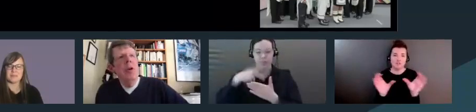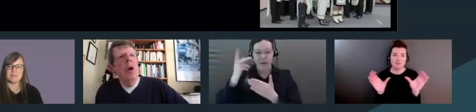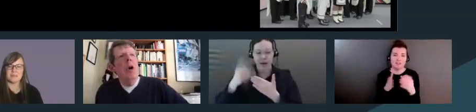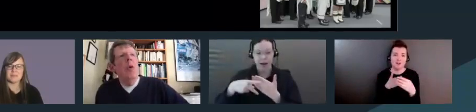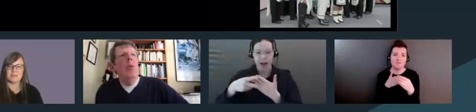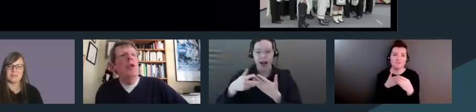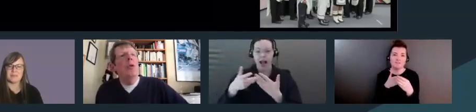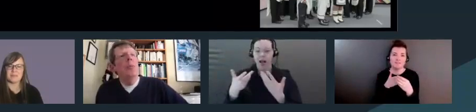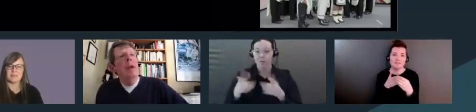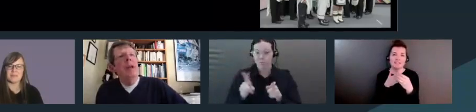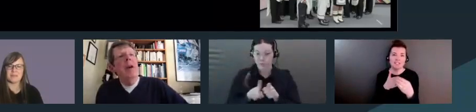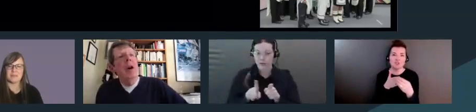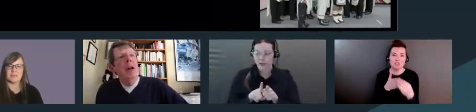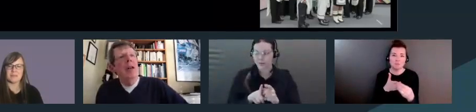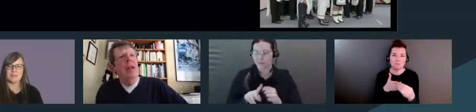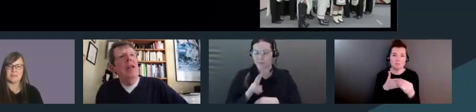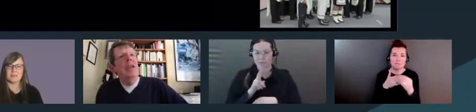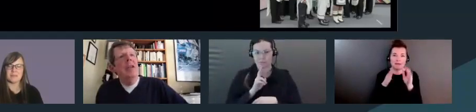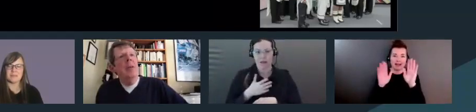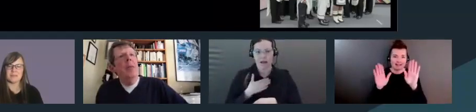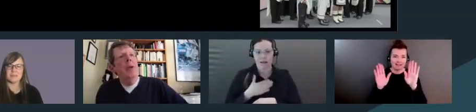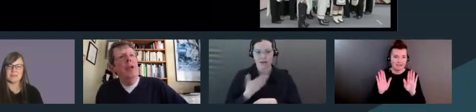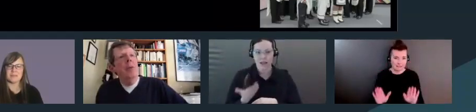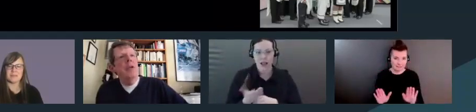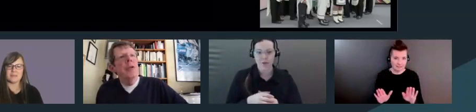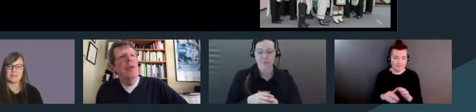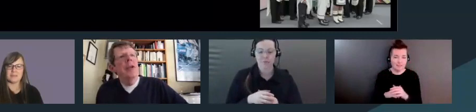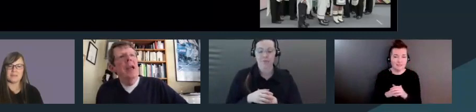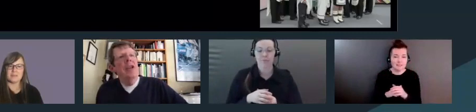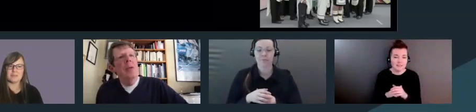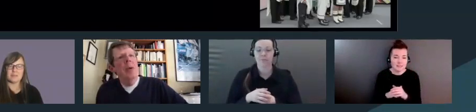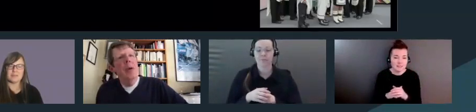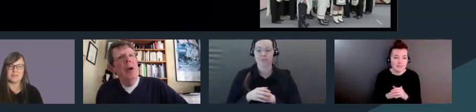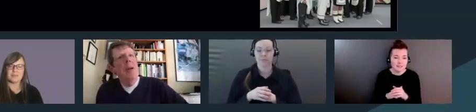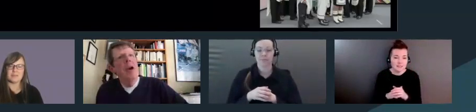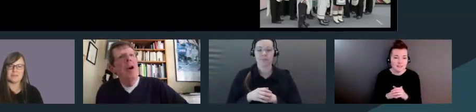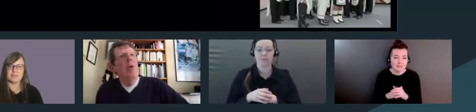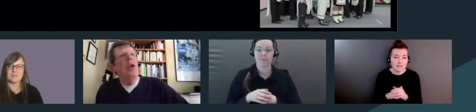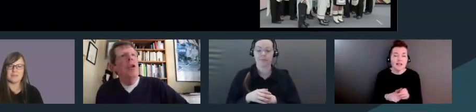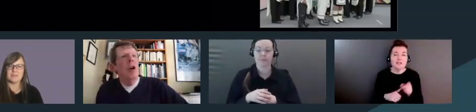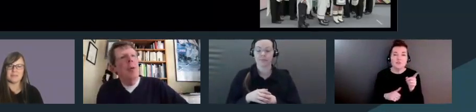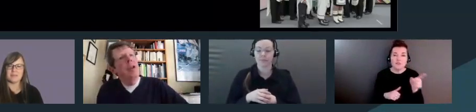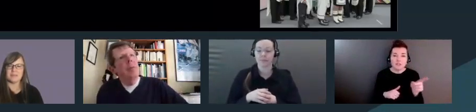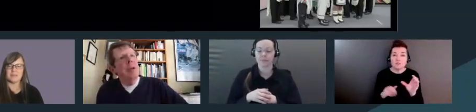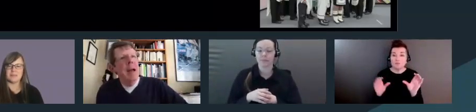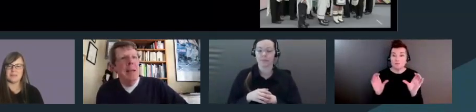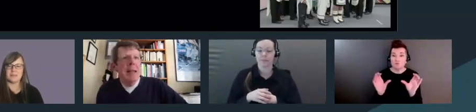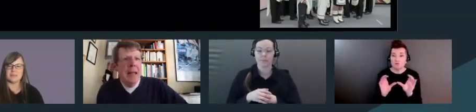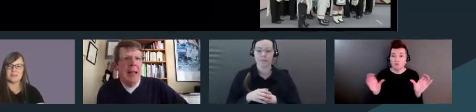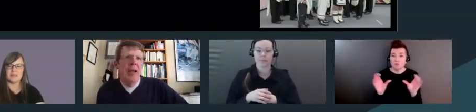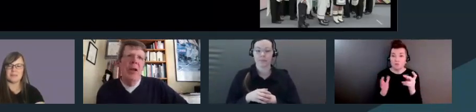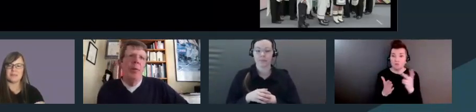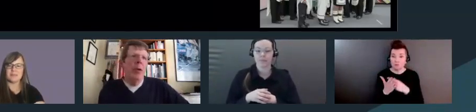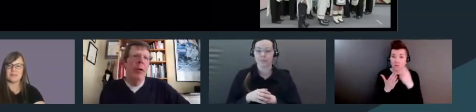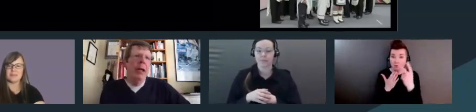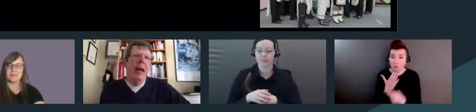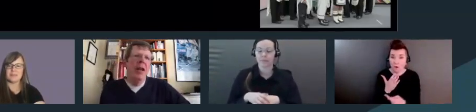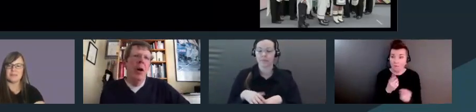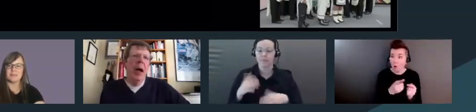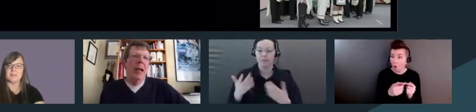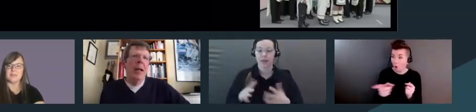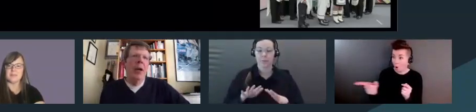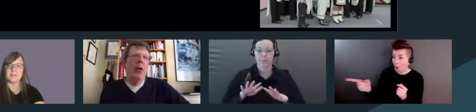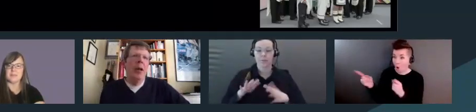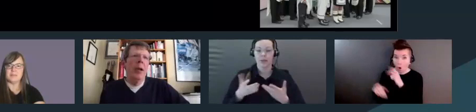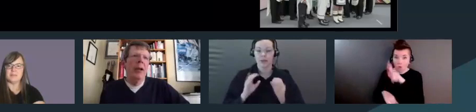Nunavut, which was building on the existing principal certification program, which all principals had to take, but really